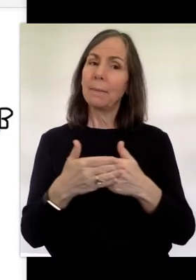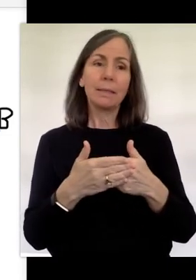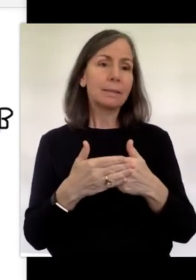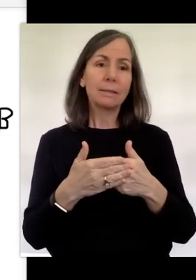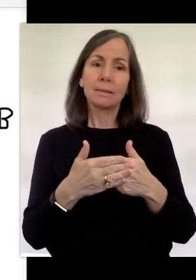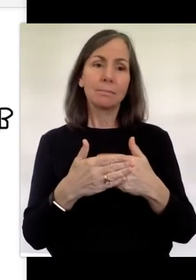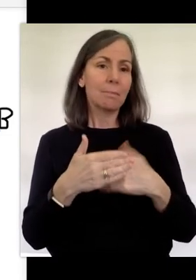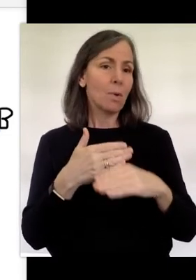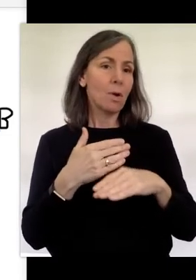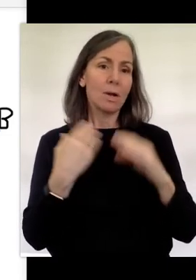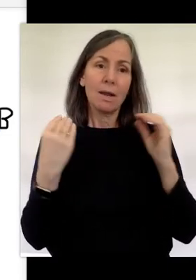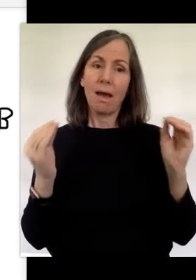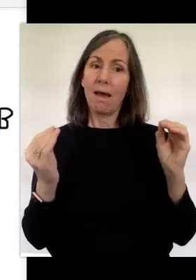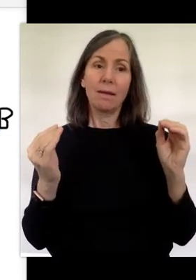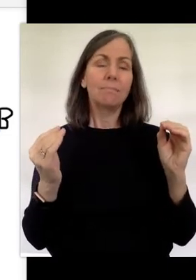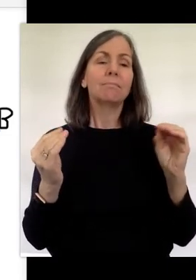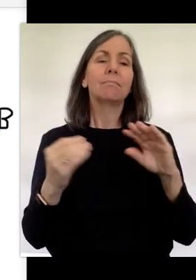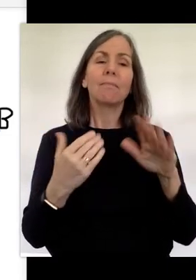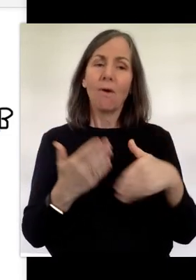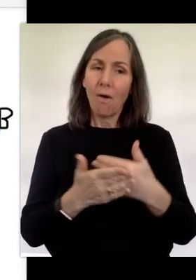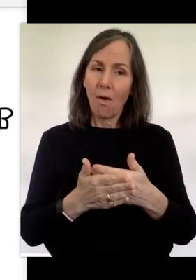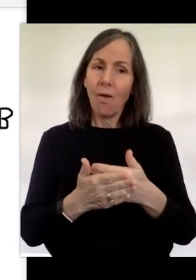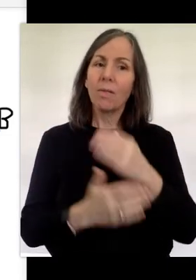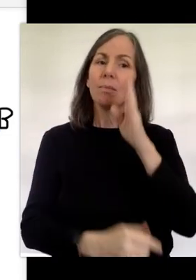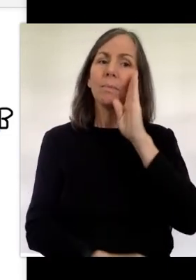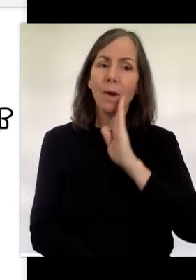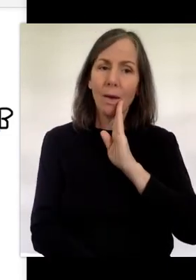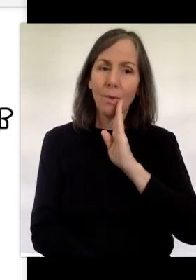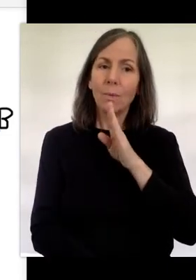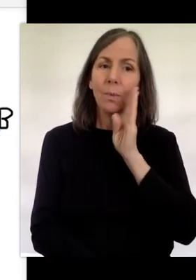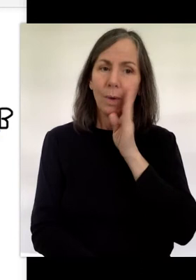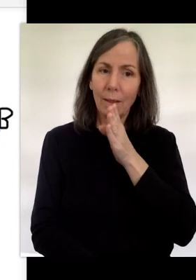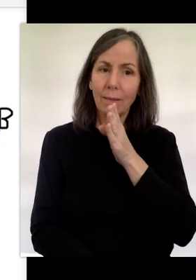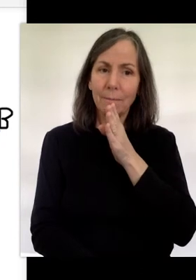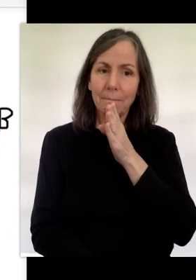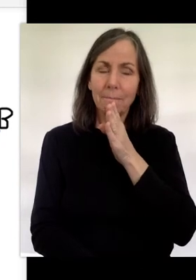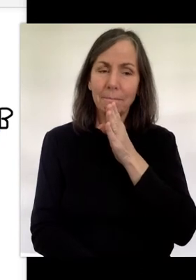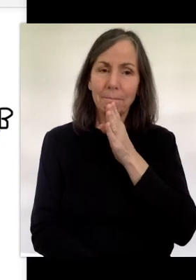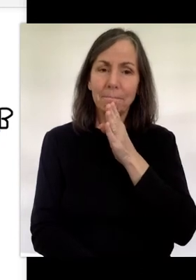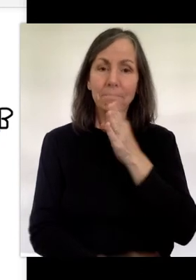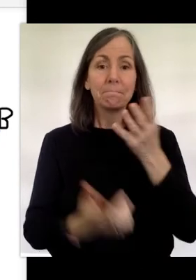would have a baby that has white fur. So that's it.